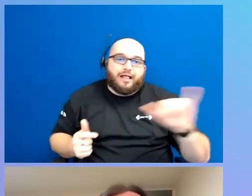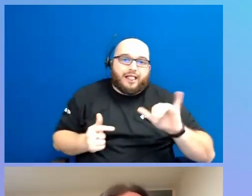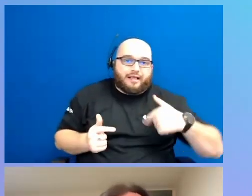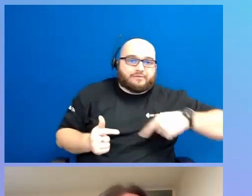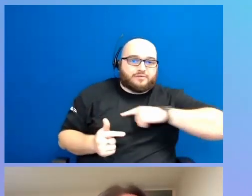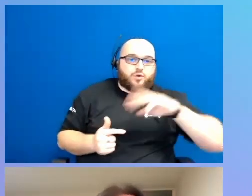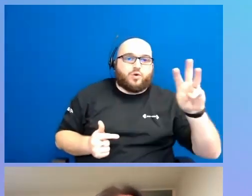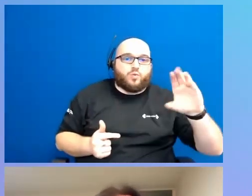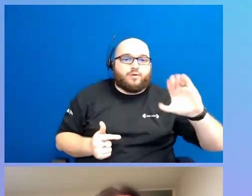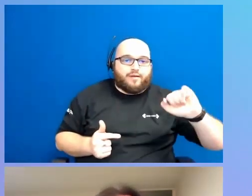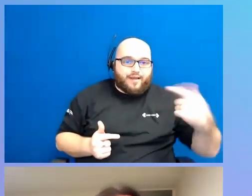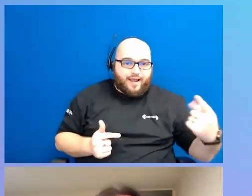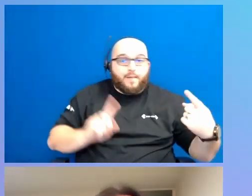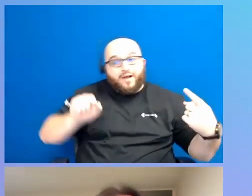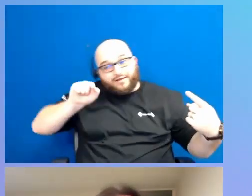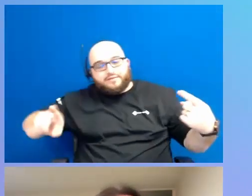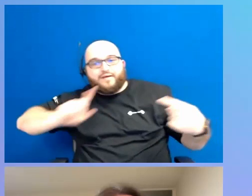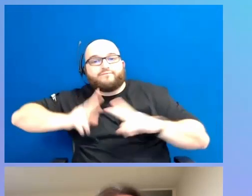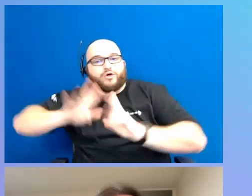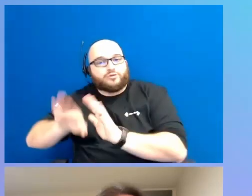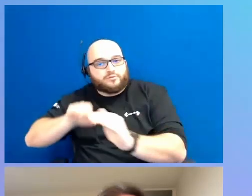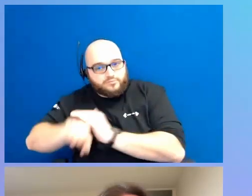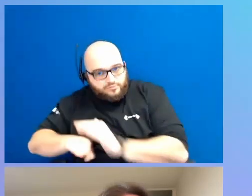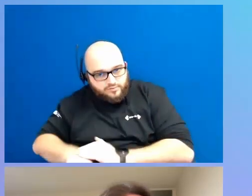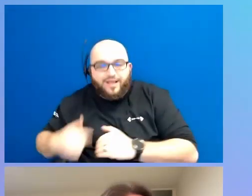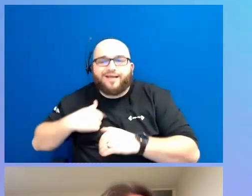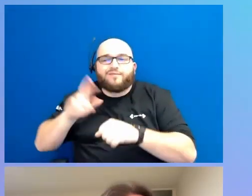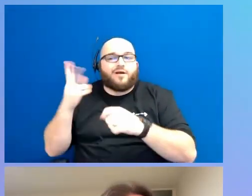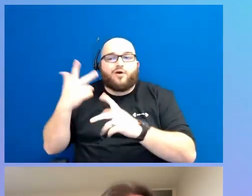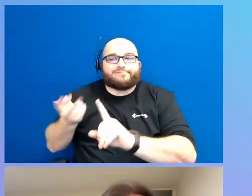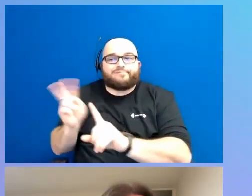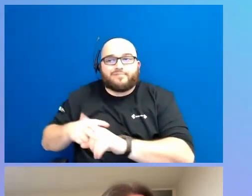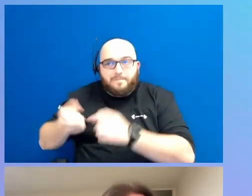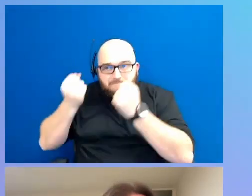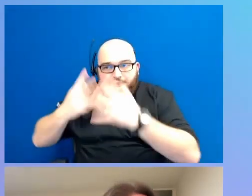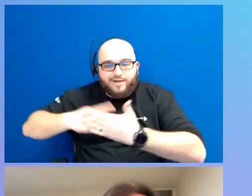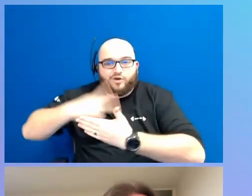is instantly accessible. I've used it in projects with wonderful